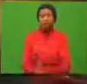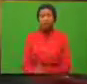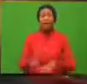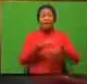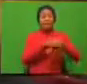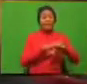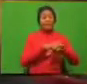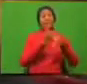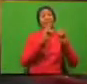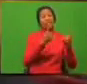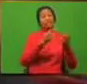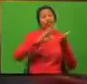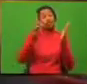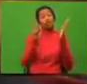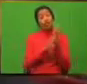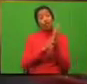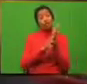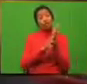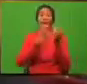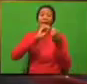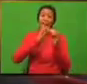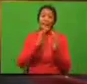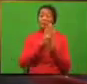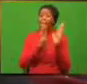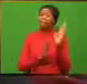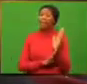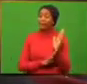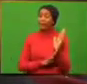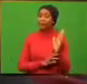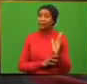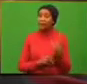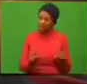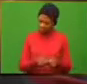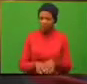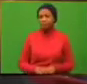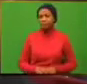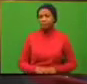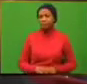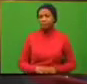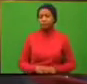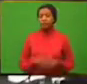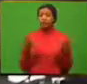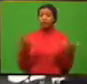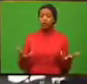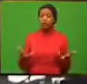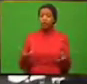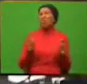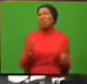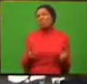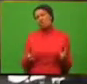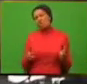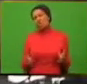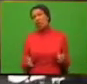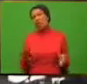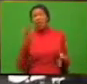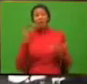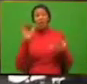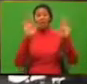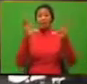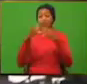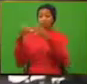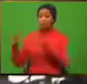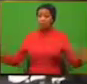Basic Education Laws Amendment Bill. However, in all of these areas of divergence, which are natural when you bring 10 parties